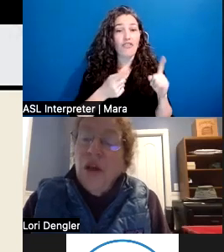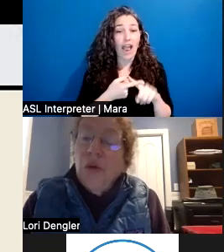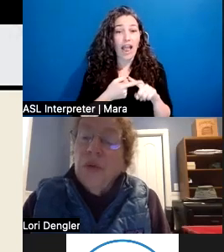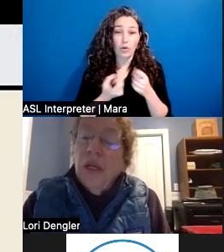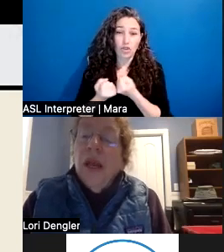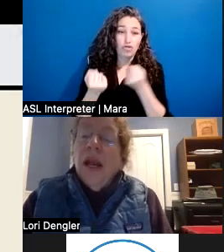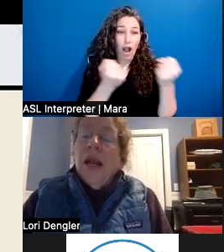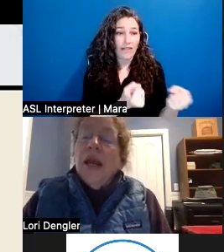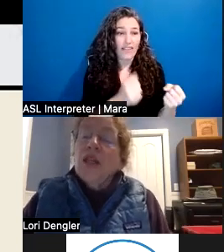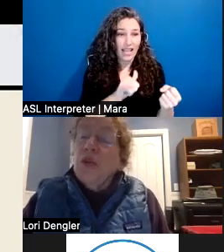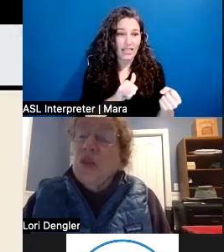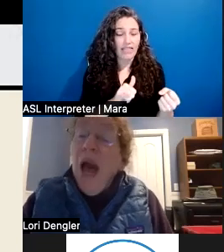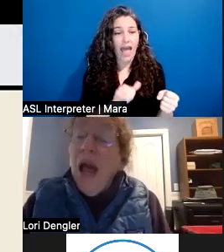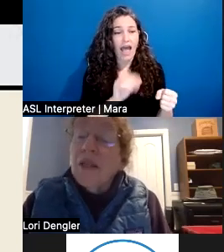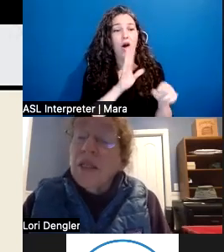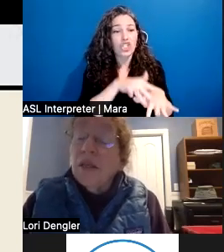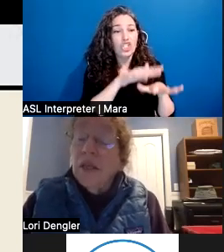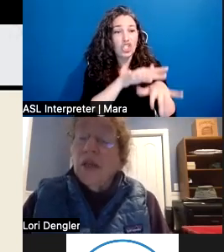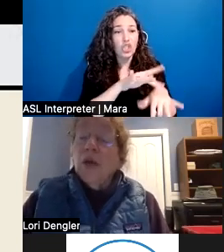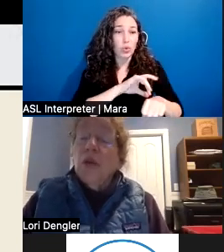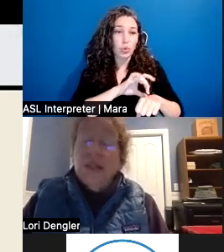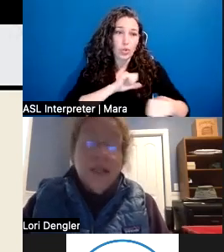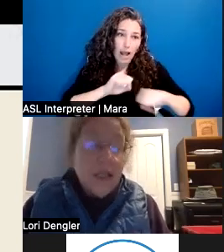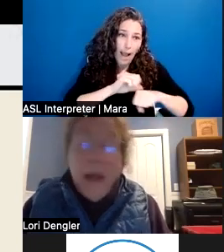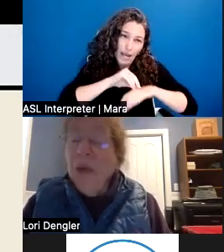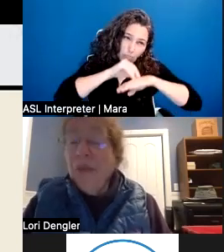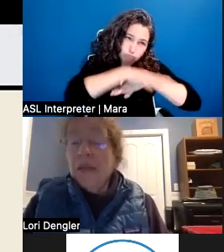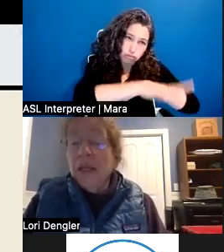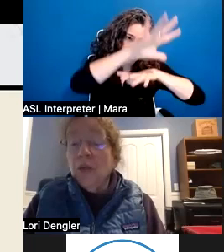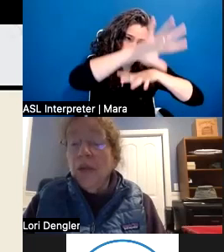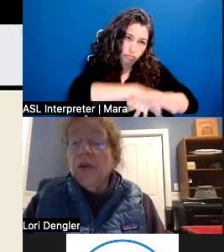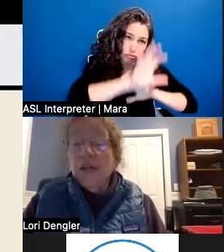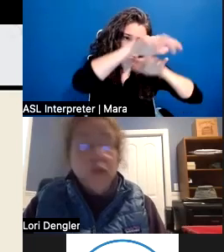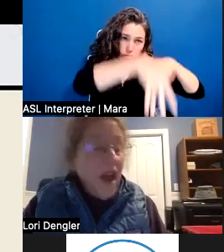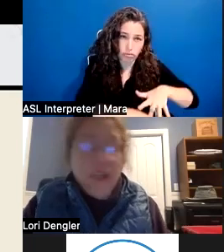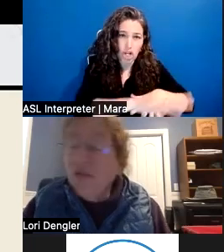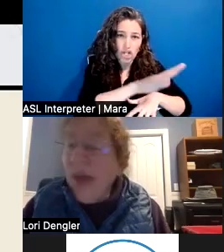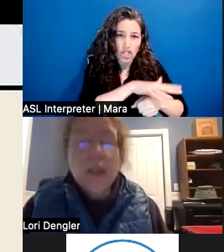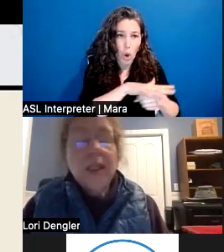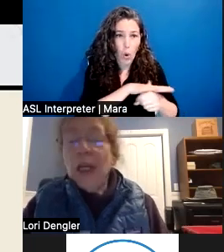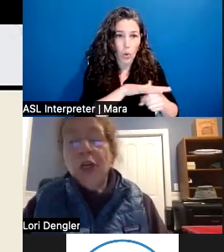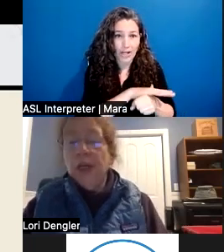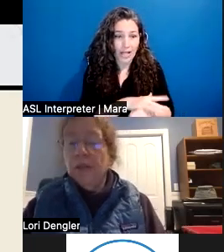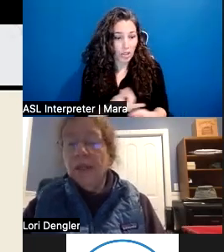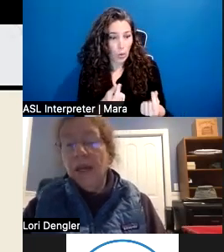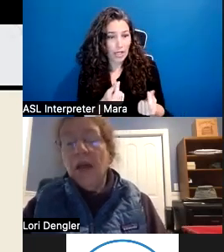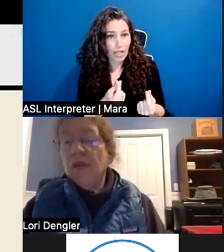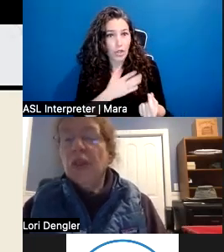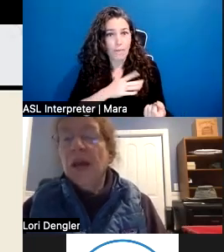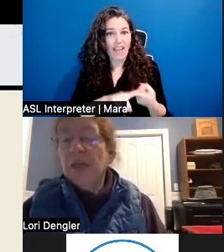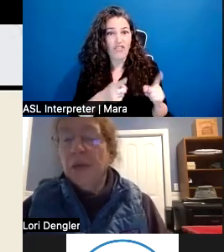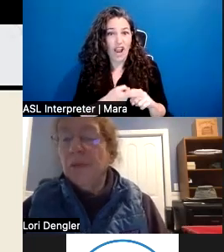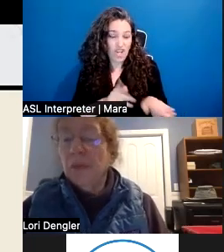his phone. His response was to step on the accelerator and drive as fast as he could to get out of